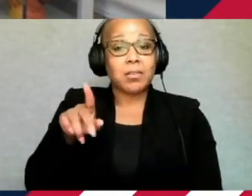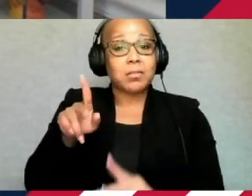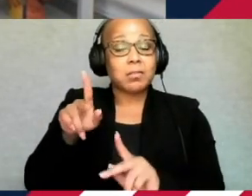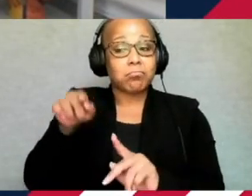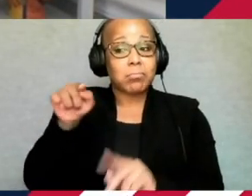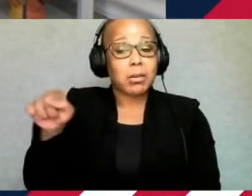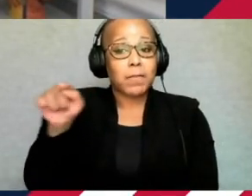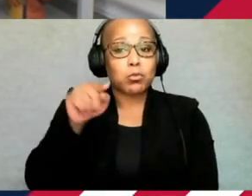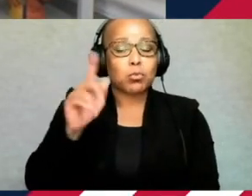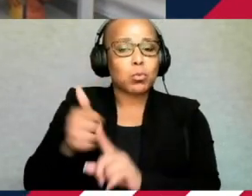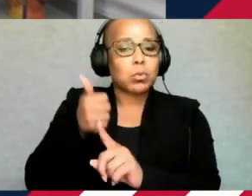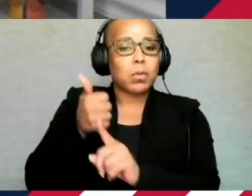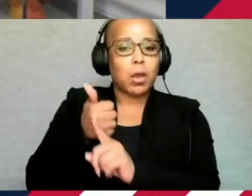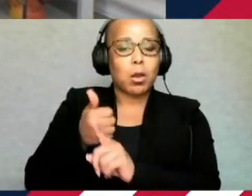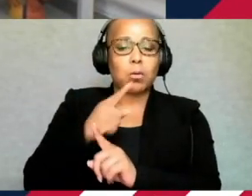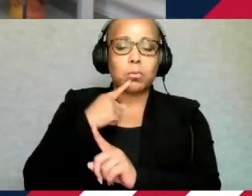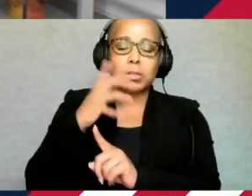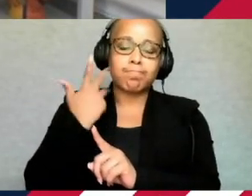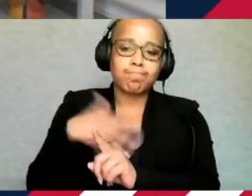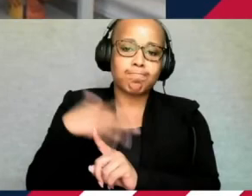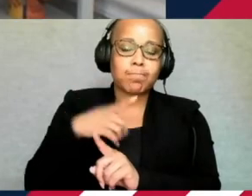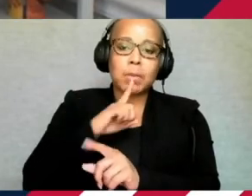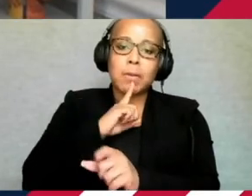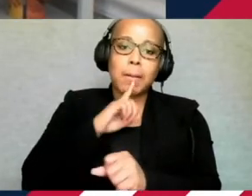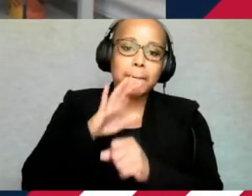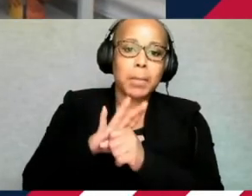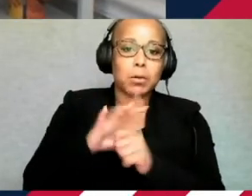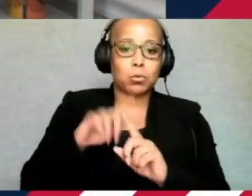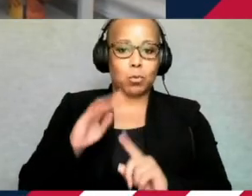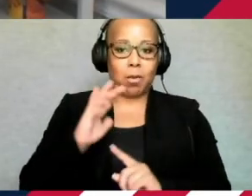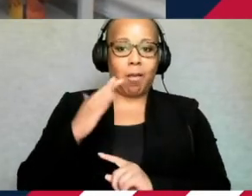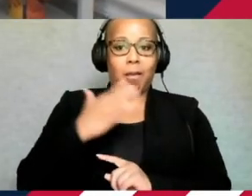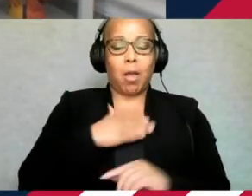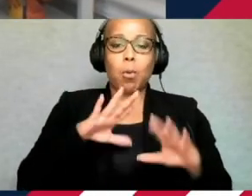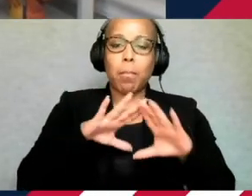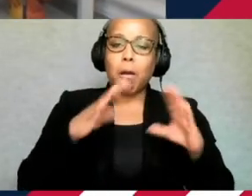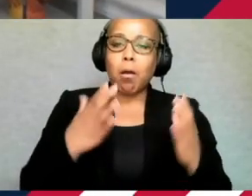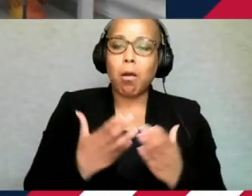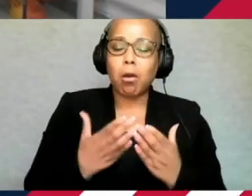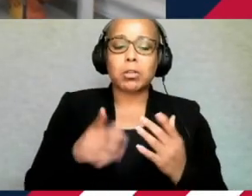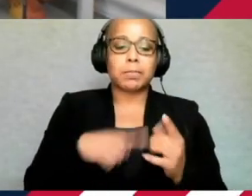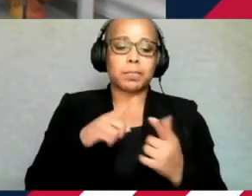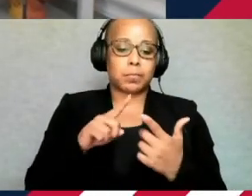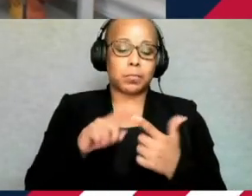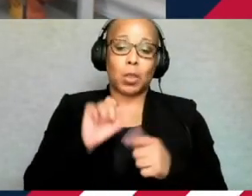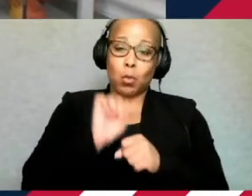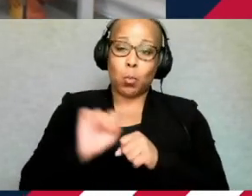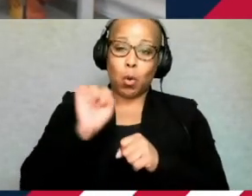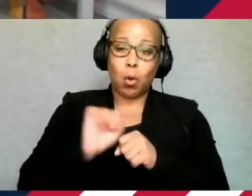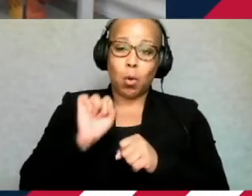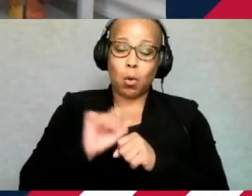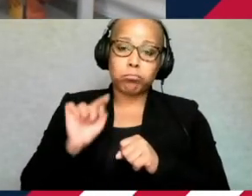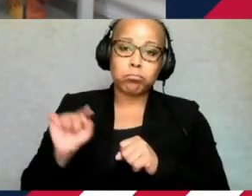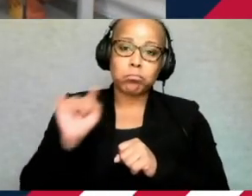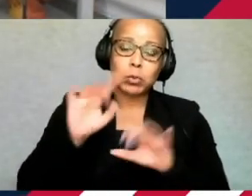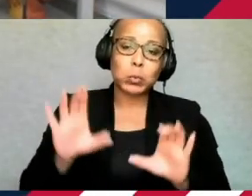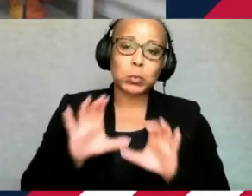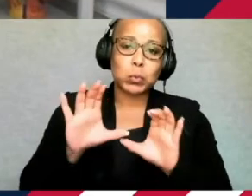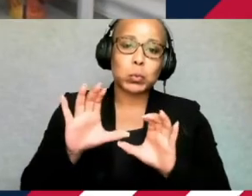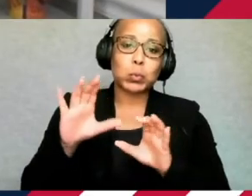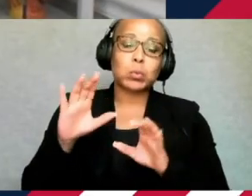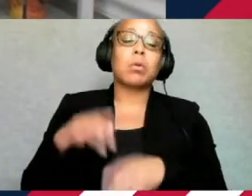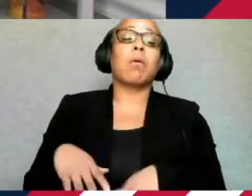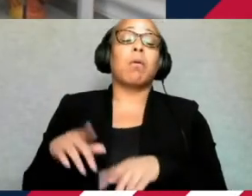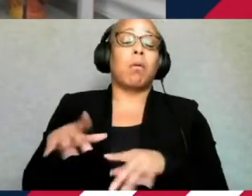that are incredibly committed to our party, to the work that we all do. Having done 2 tours